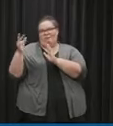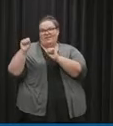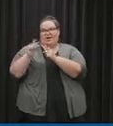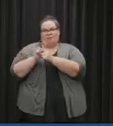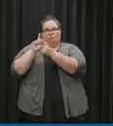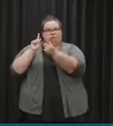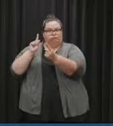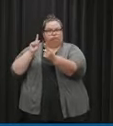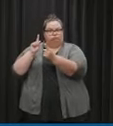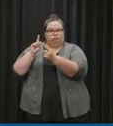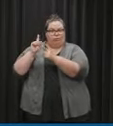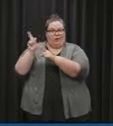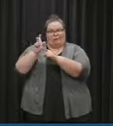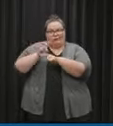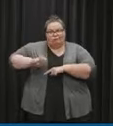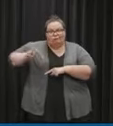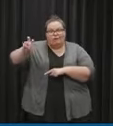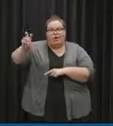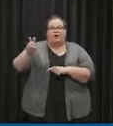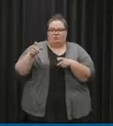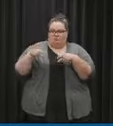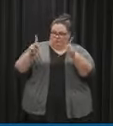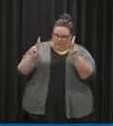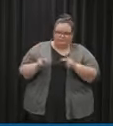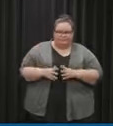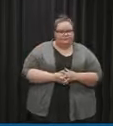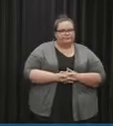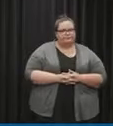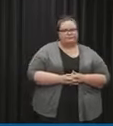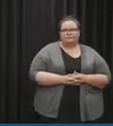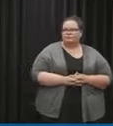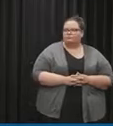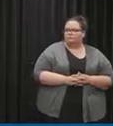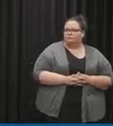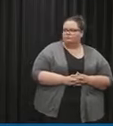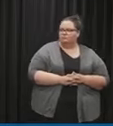distancing where they're traveling to, they will be allowed to do field trips.